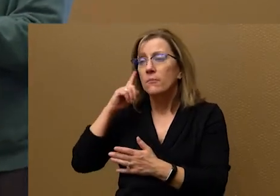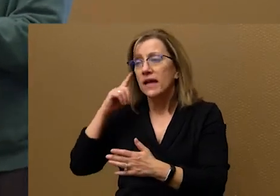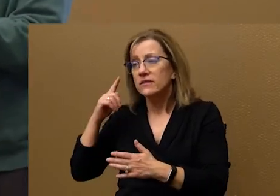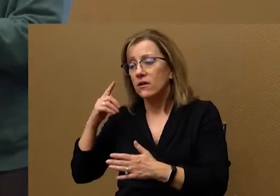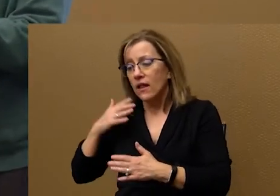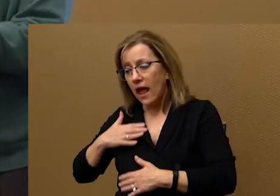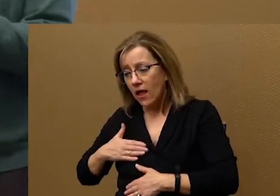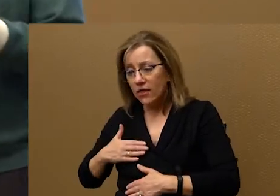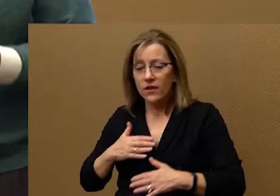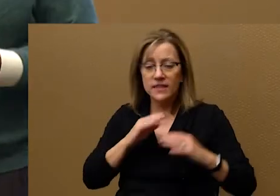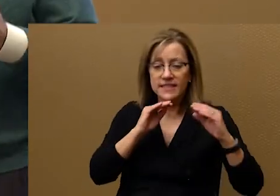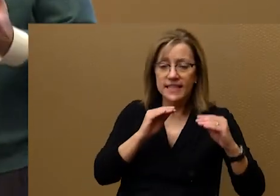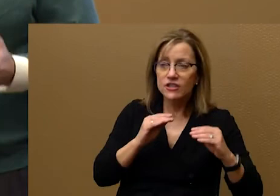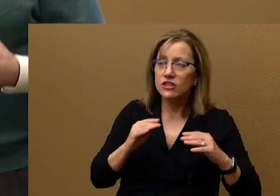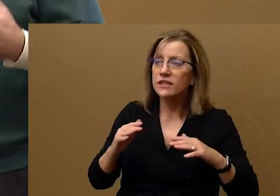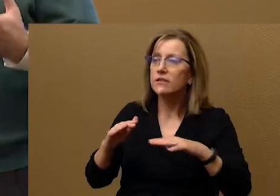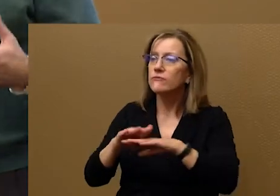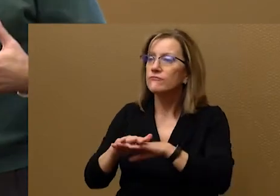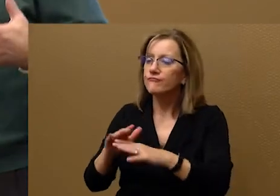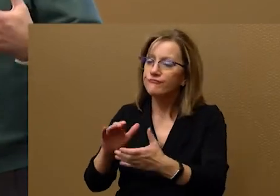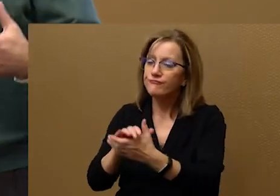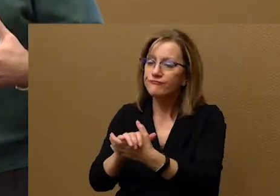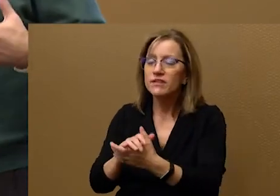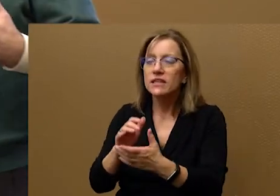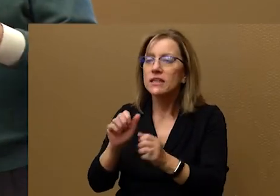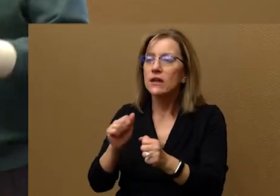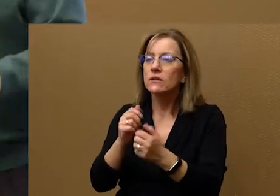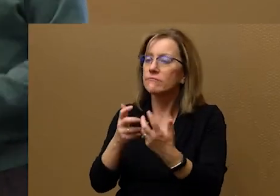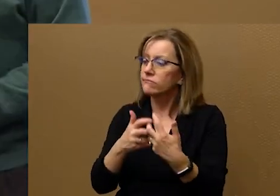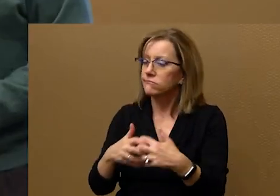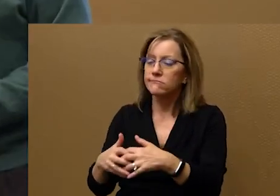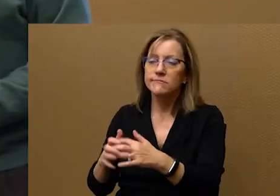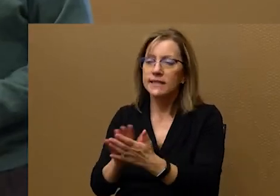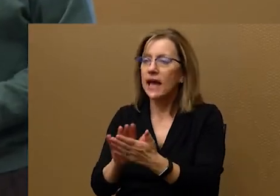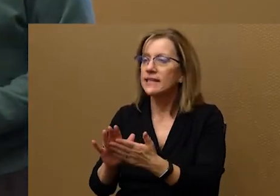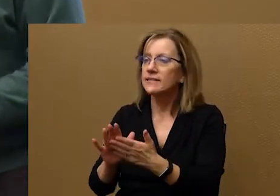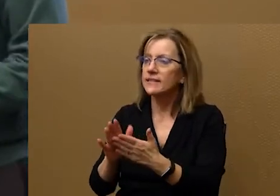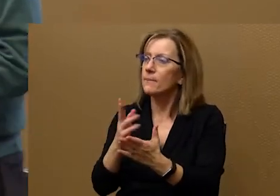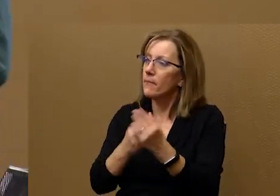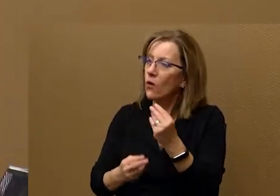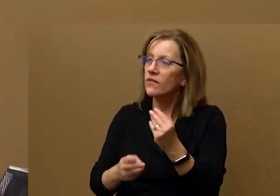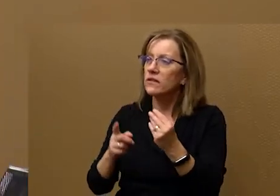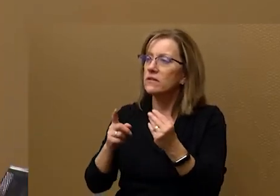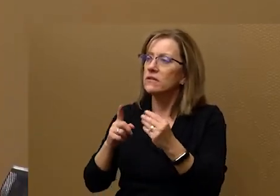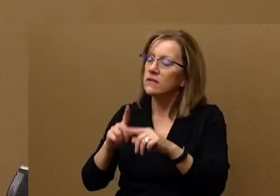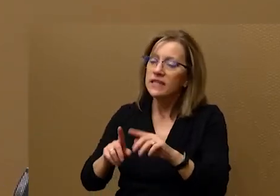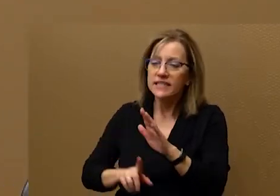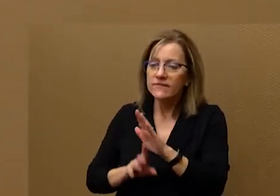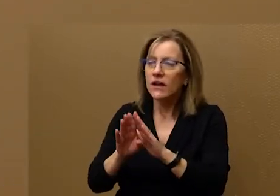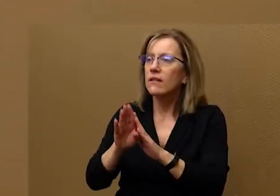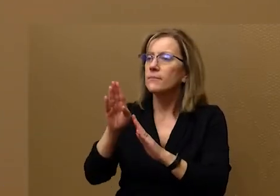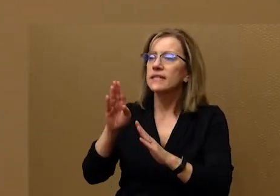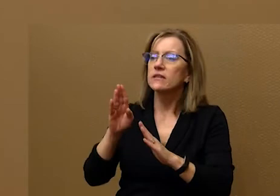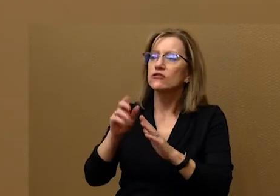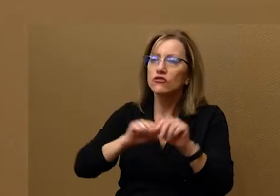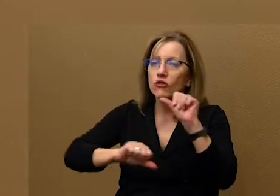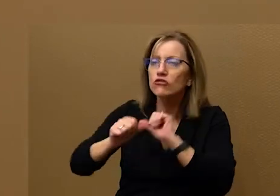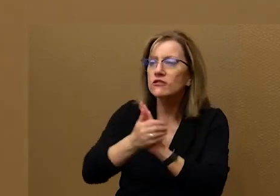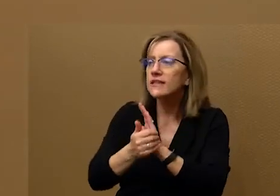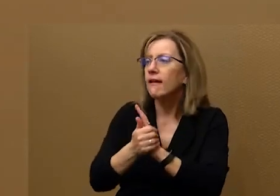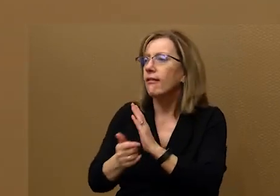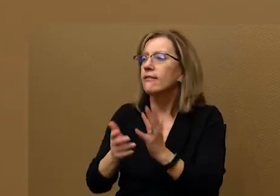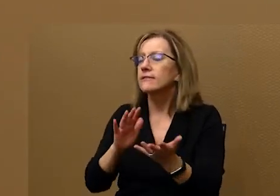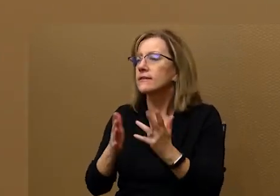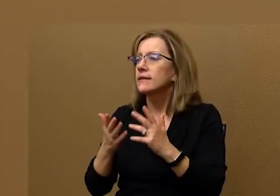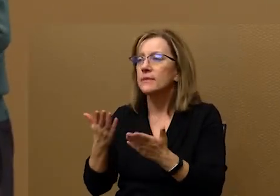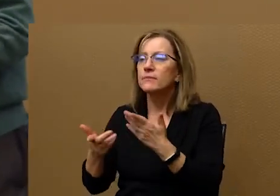work together, because both are concerned with the development of these psychosocial skills. Maybe you don't have time as a teacher to have a conflict